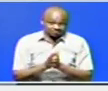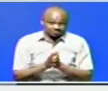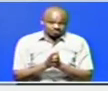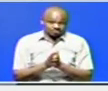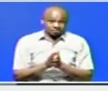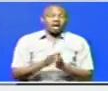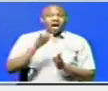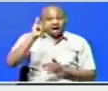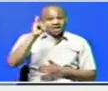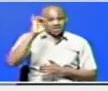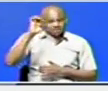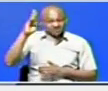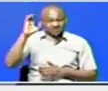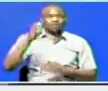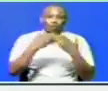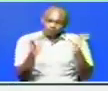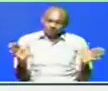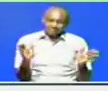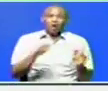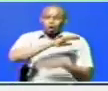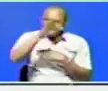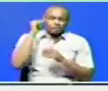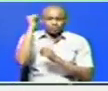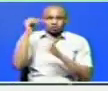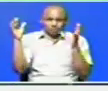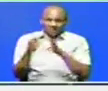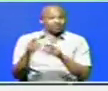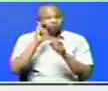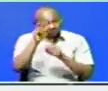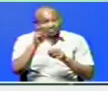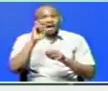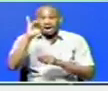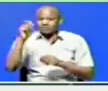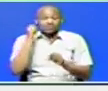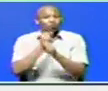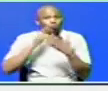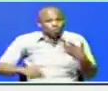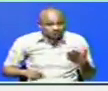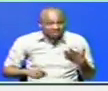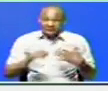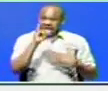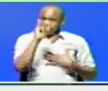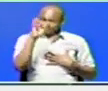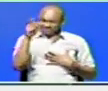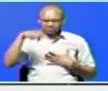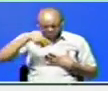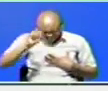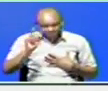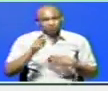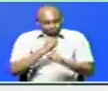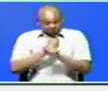let IEBC open up. Let all parties see what it is doing. And let the IEBC insulate